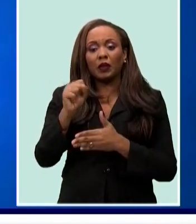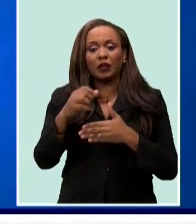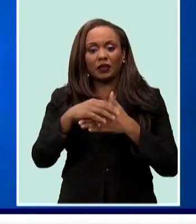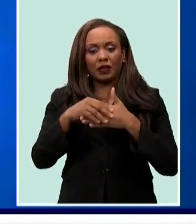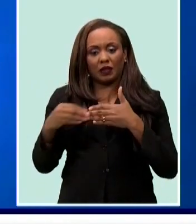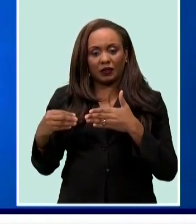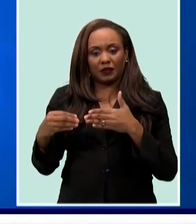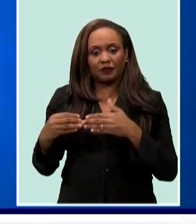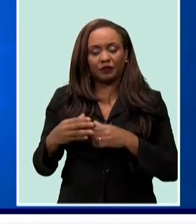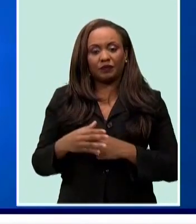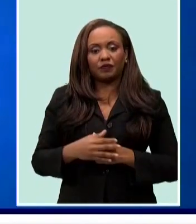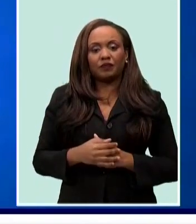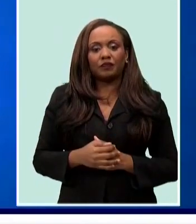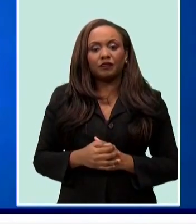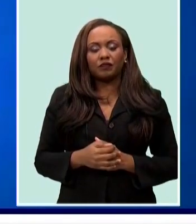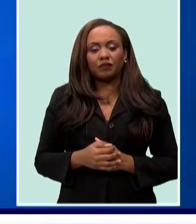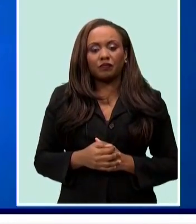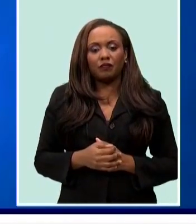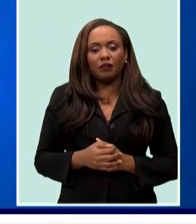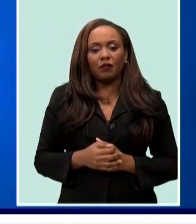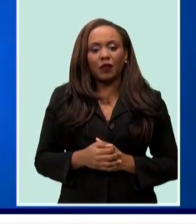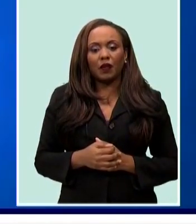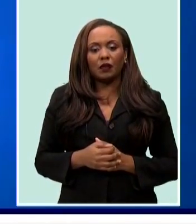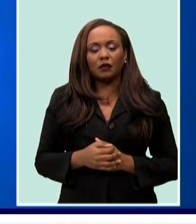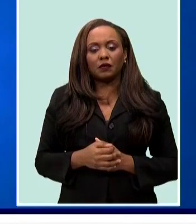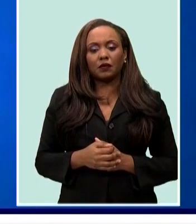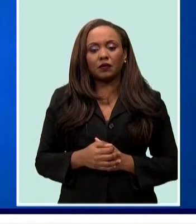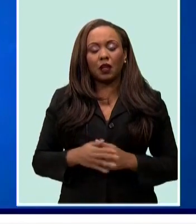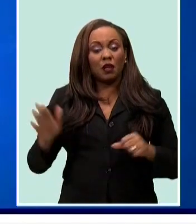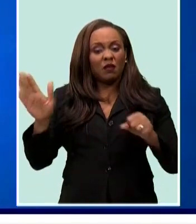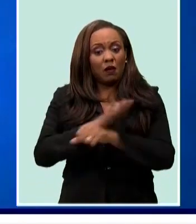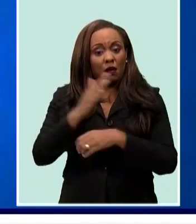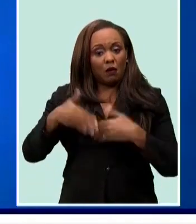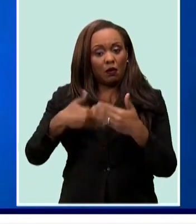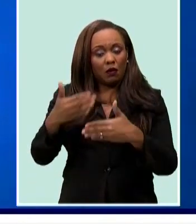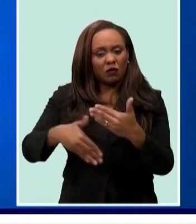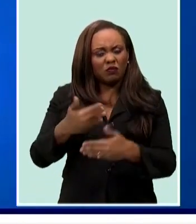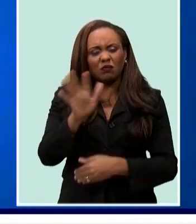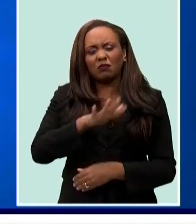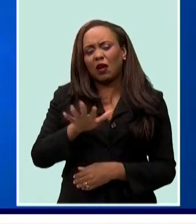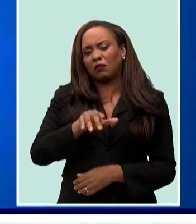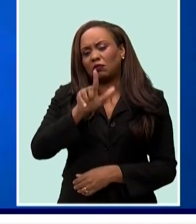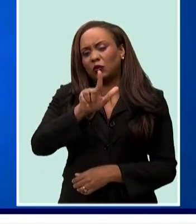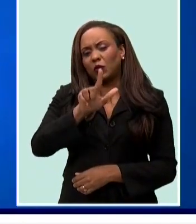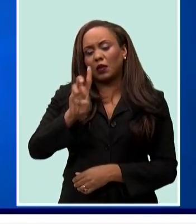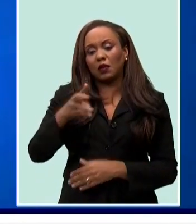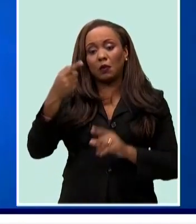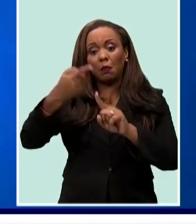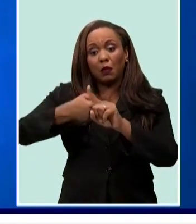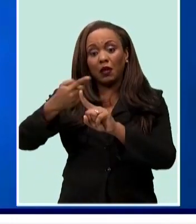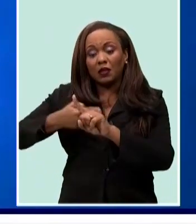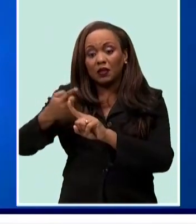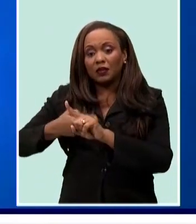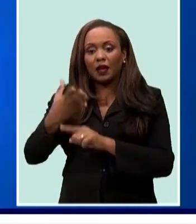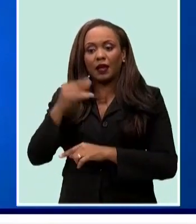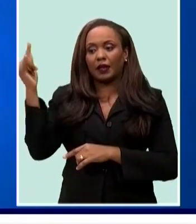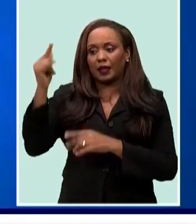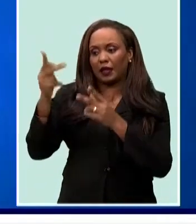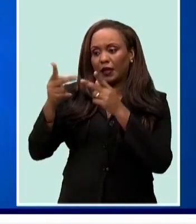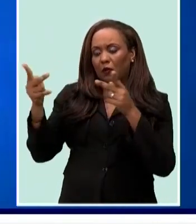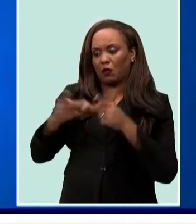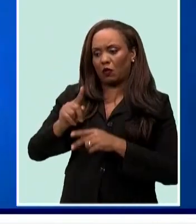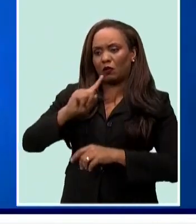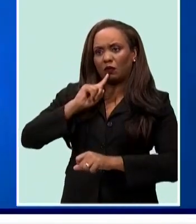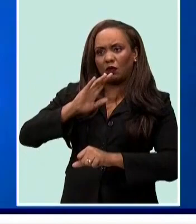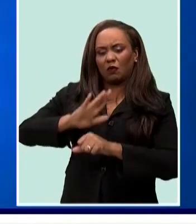And now at the time it said that it was going to, the entire process would take about 26 months, and the Grantley Adams International Airport itself, they were